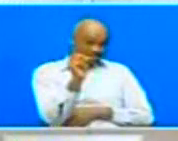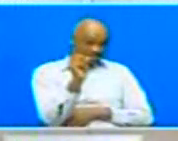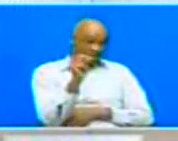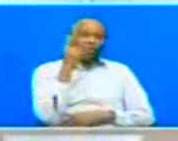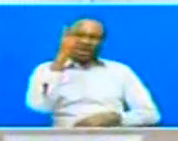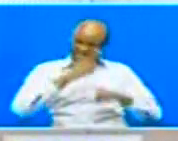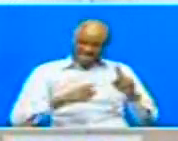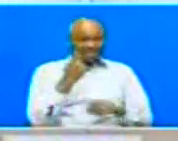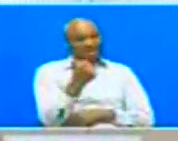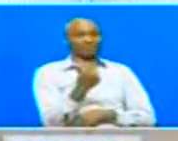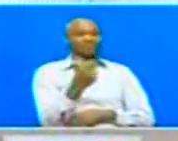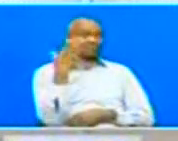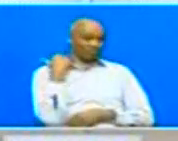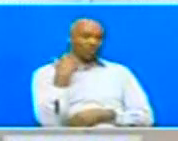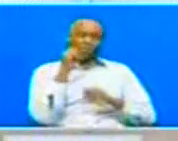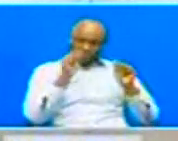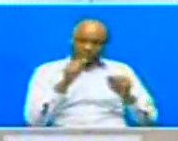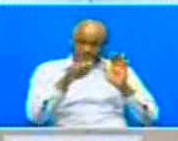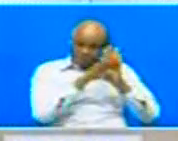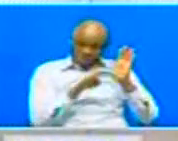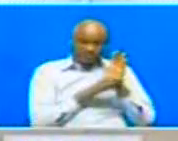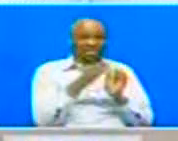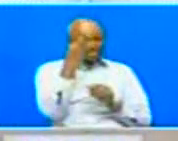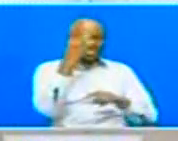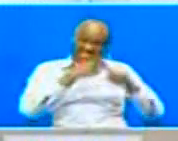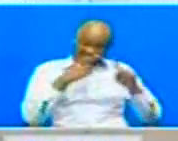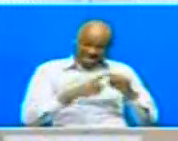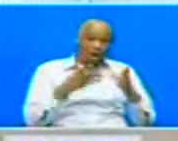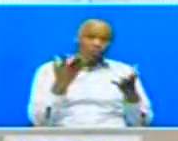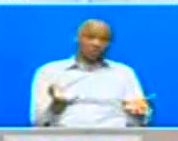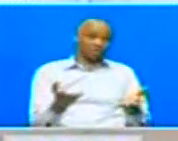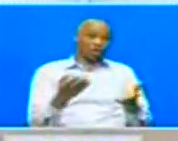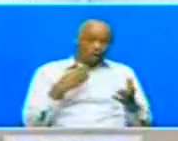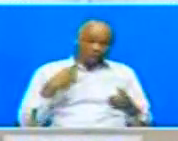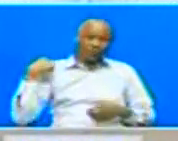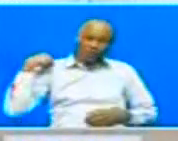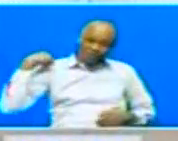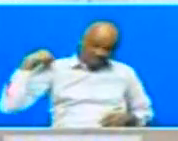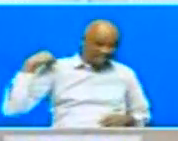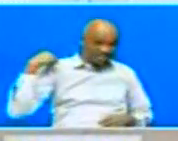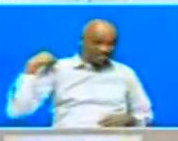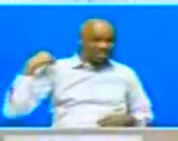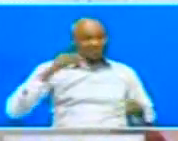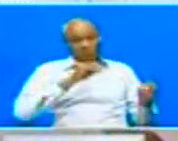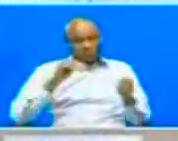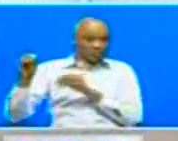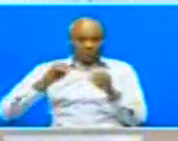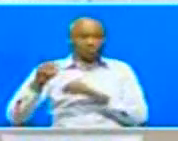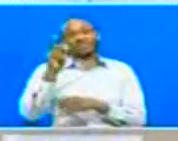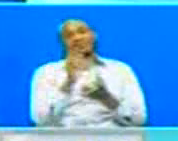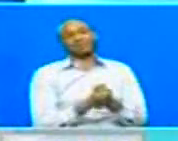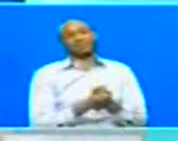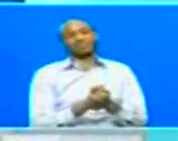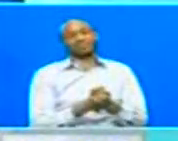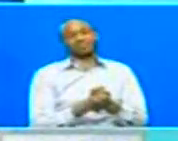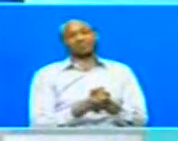year and a half ago to a program, a three-year program of voluntary repatriation which of nobody